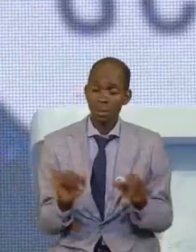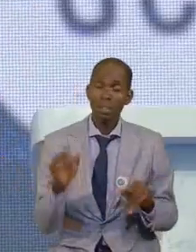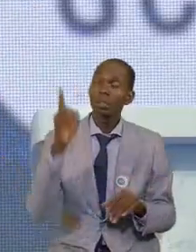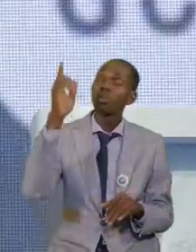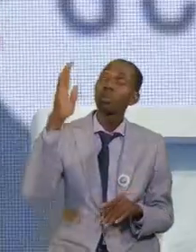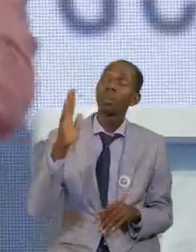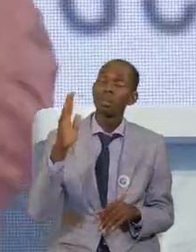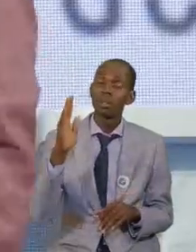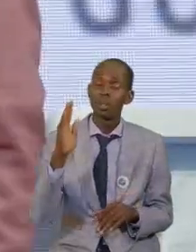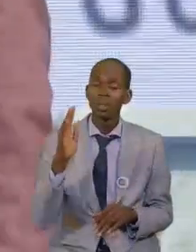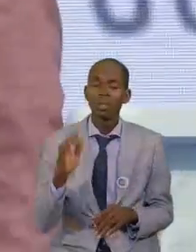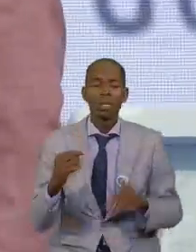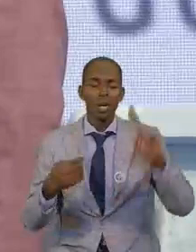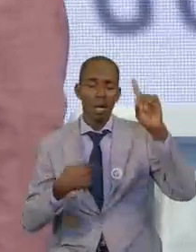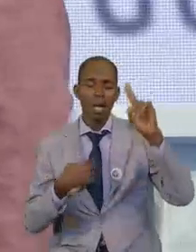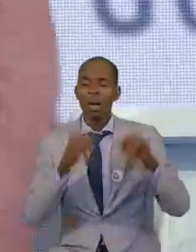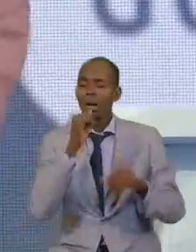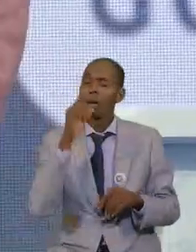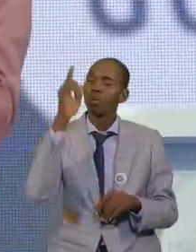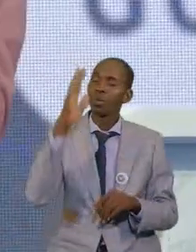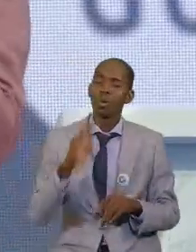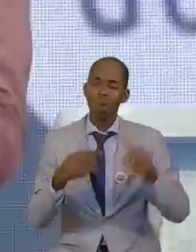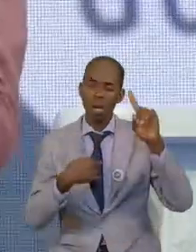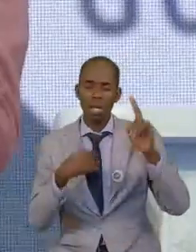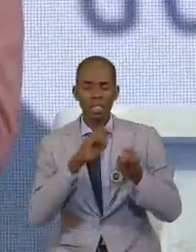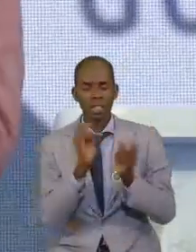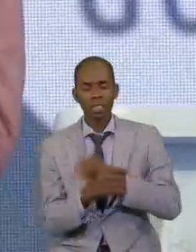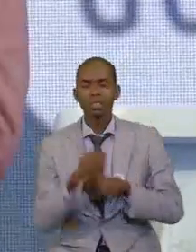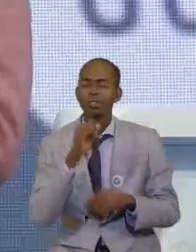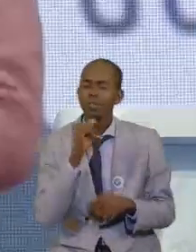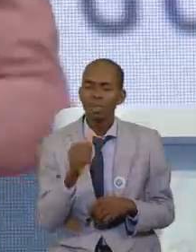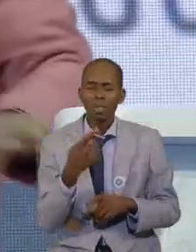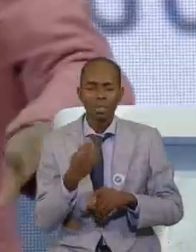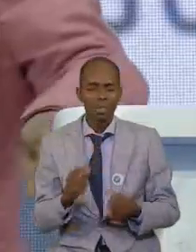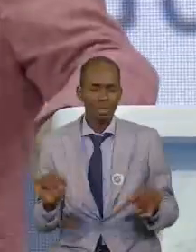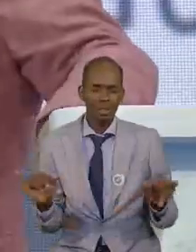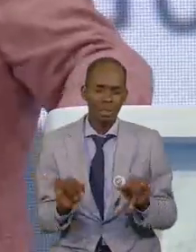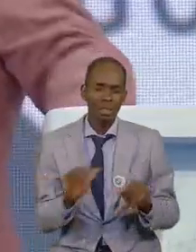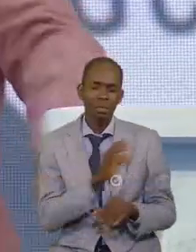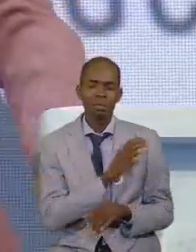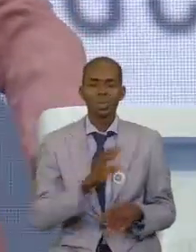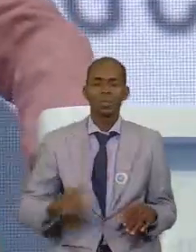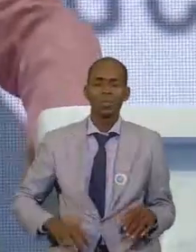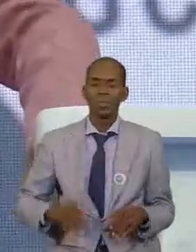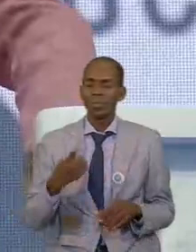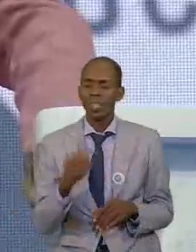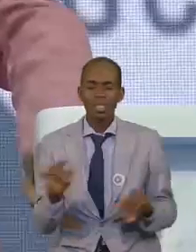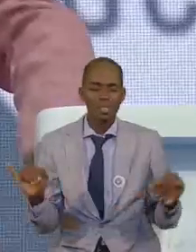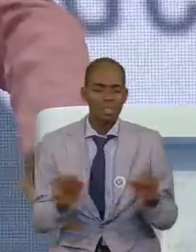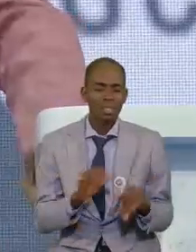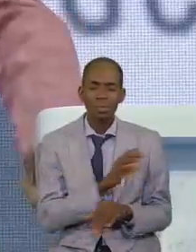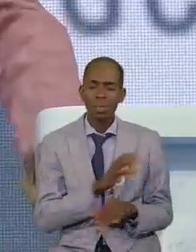I am God, I change not. The same Christ. The same Christ, what he